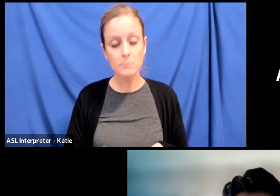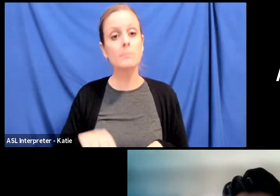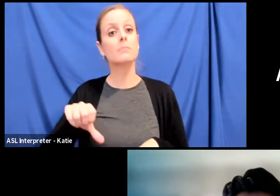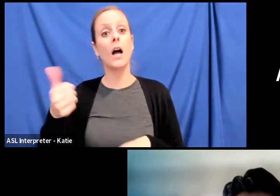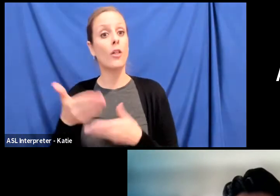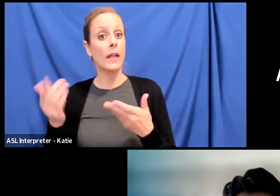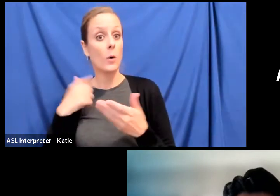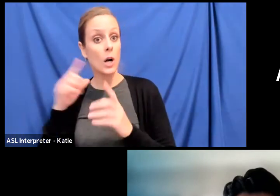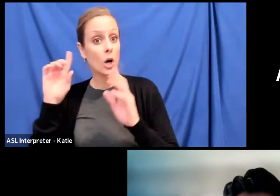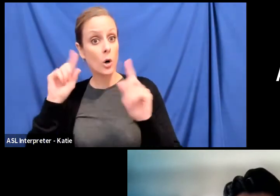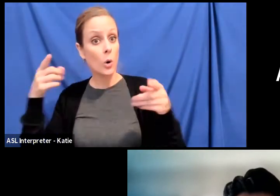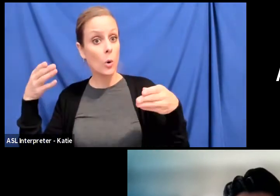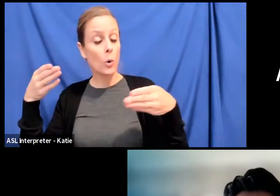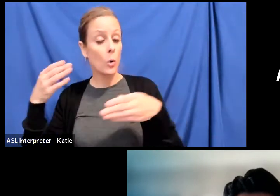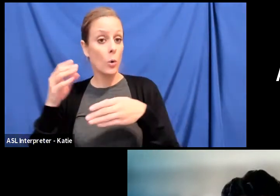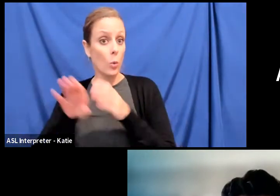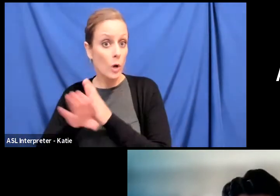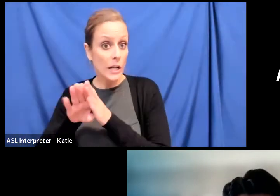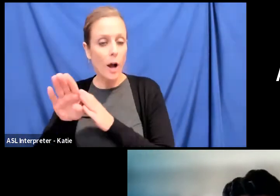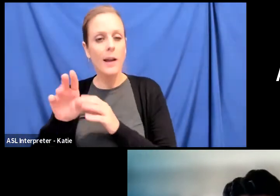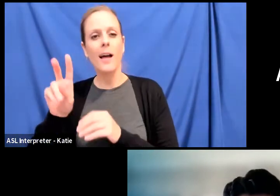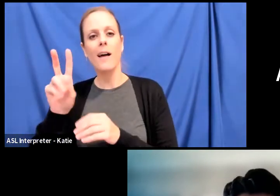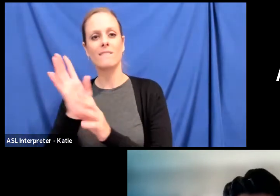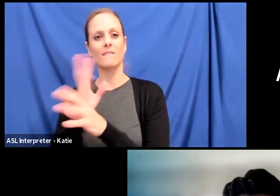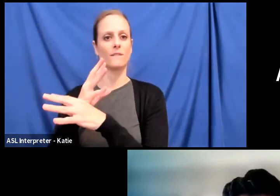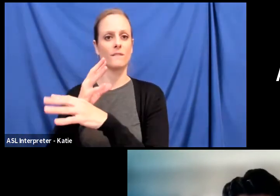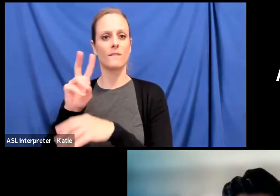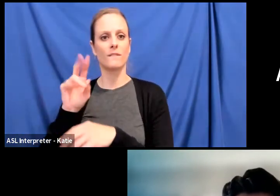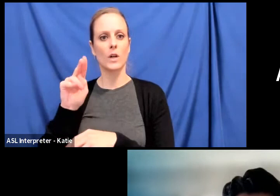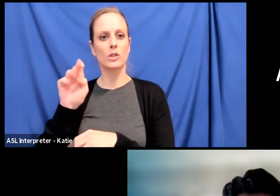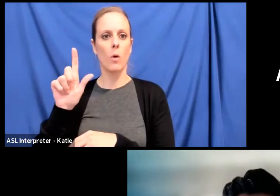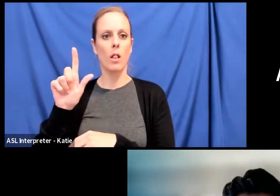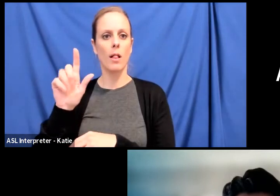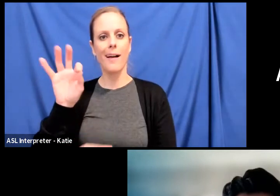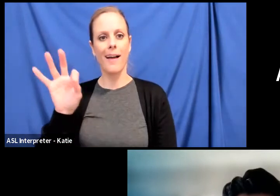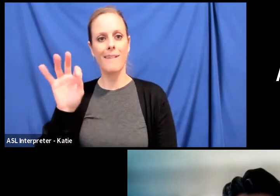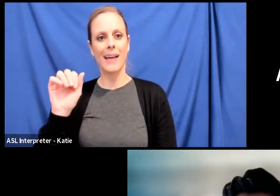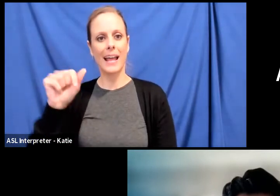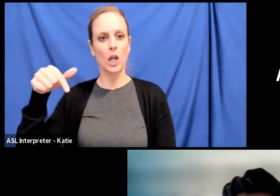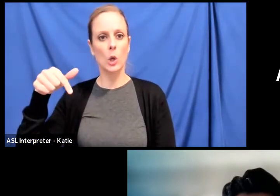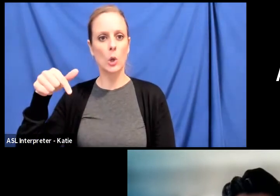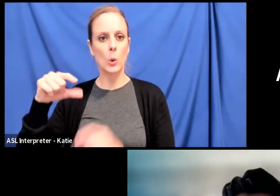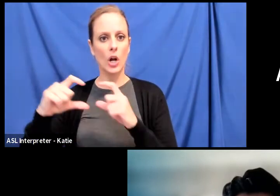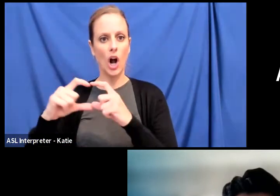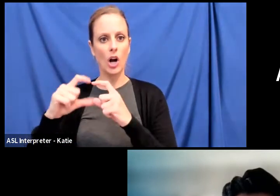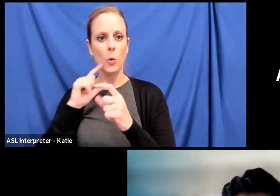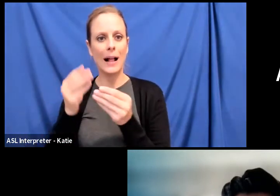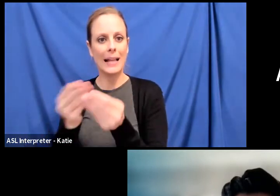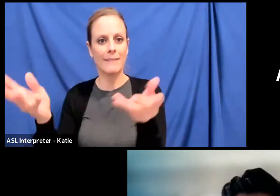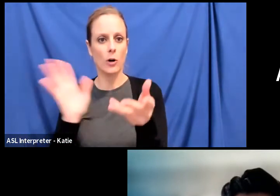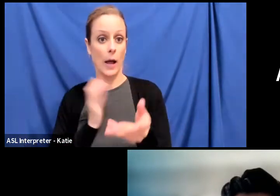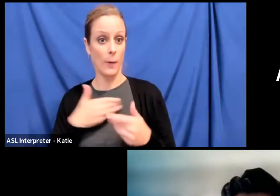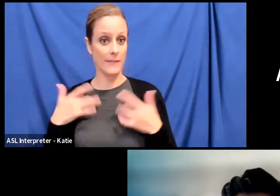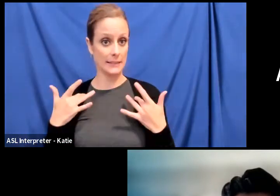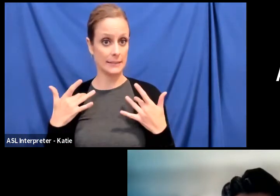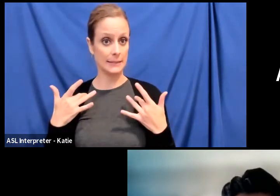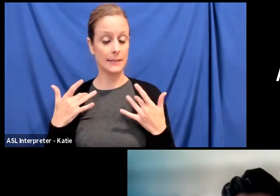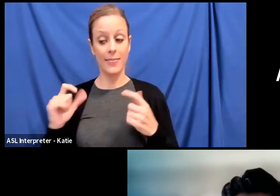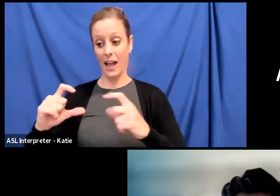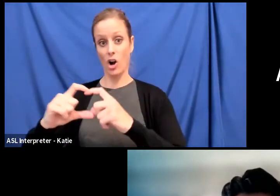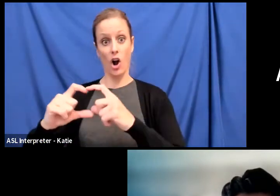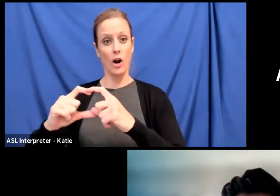virtual FAQ card that's going to be given out at our events. So this is a new way to kind